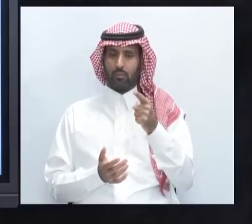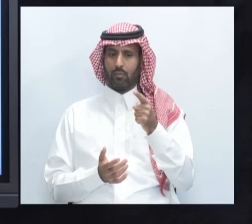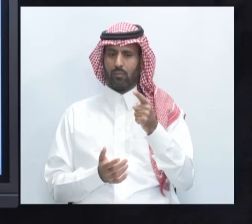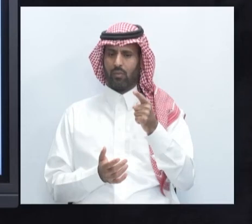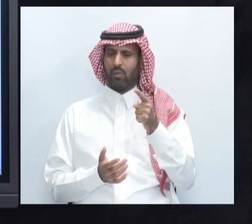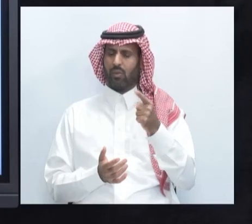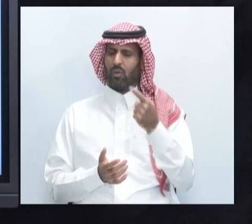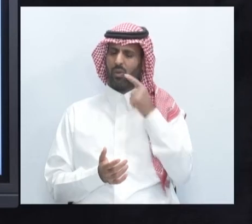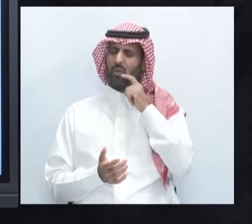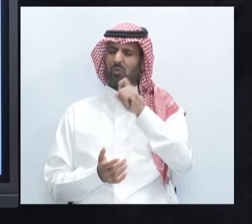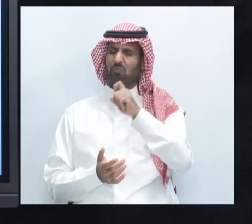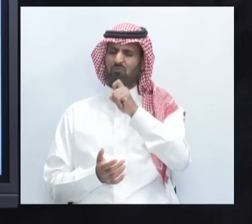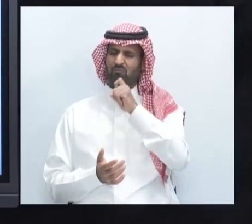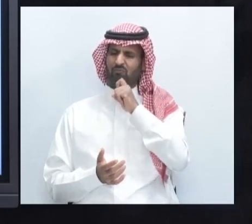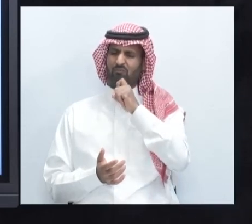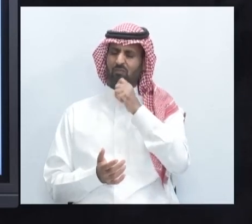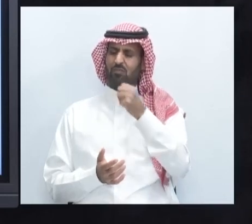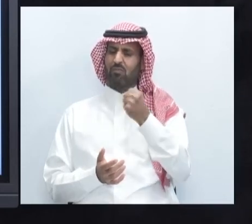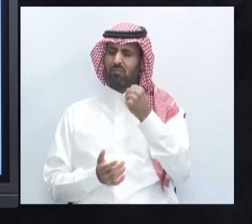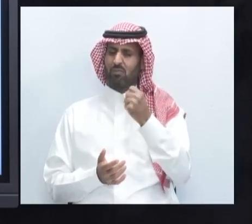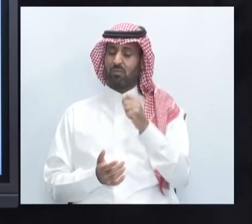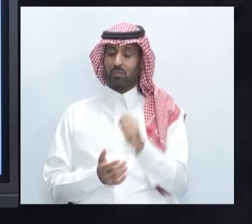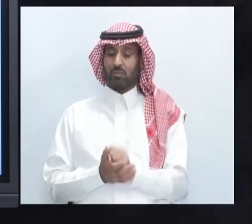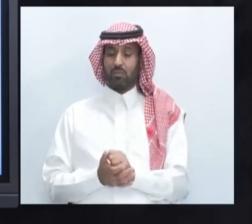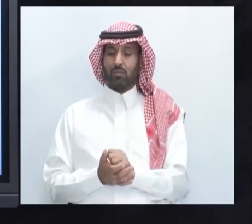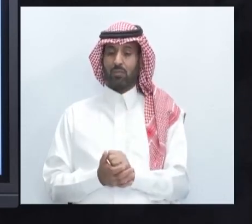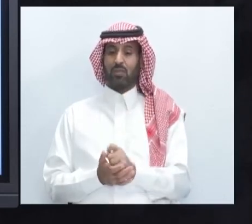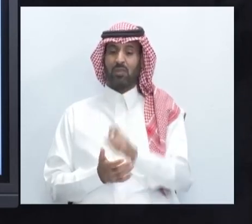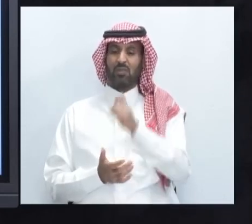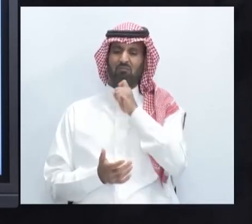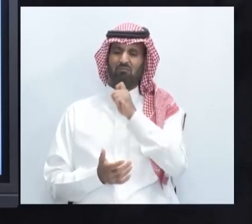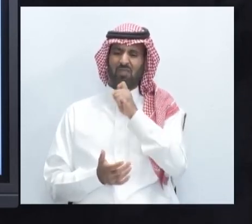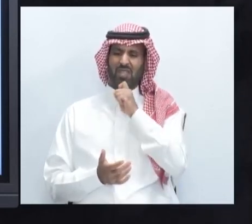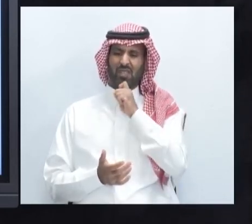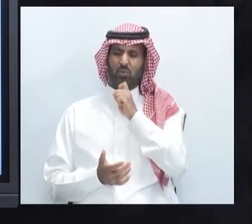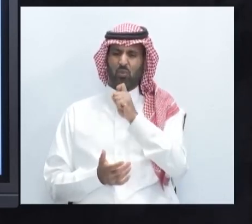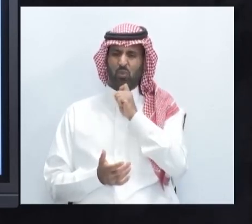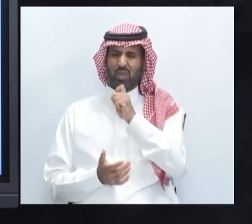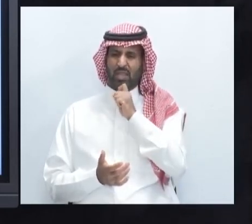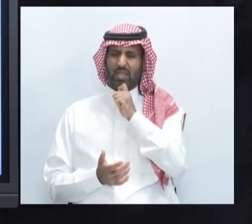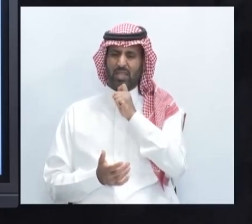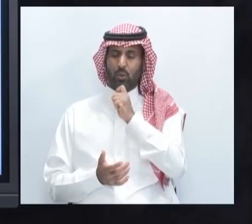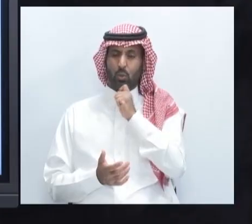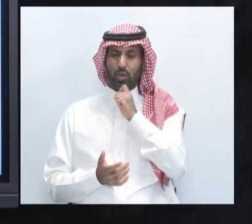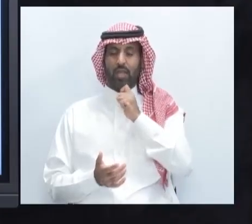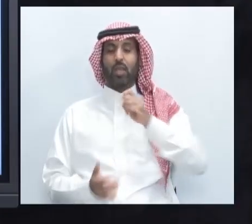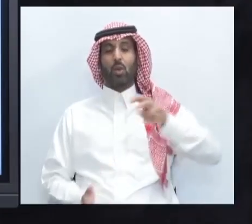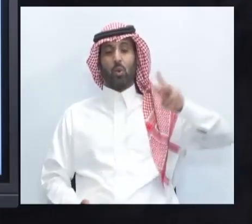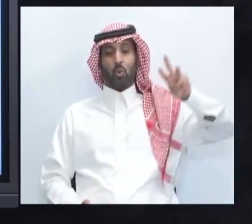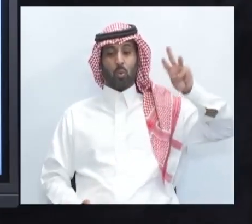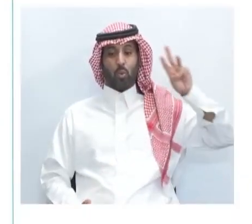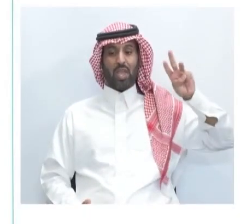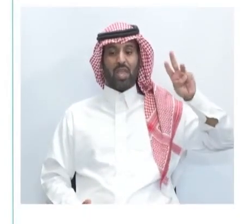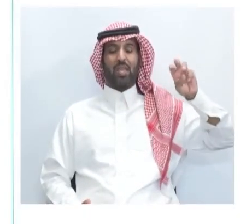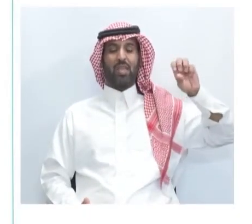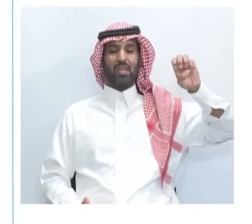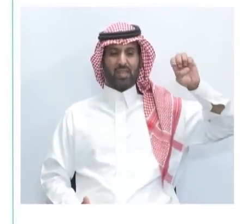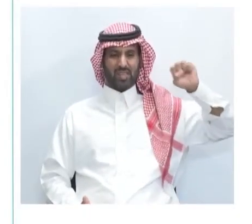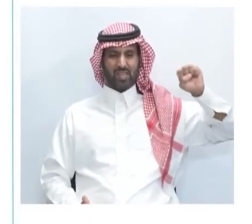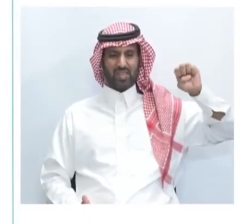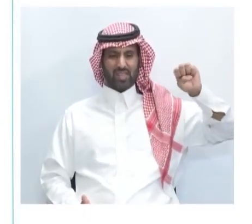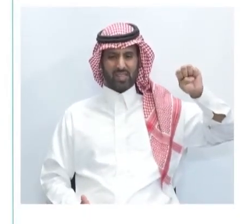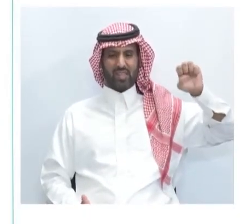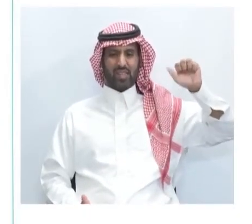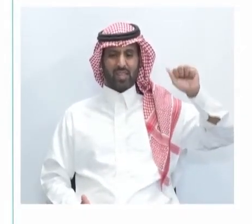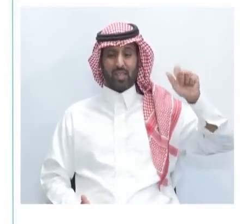he's what? Not cutting something big, so it's what? It's weak, accent, so it's what? It's weak,